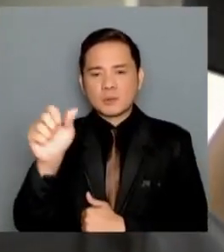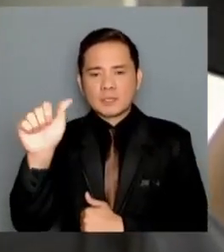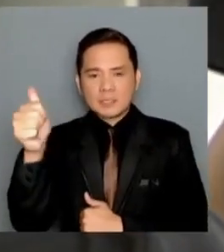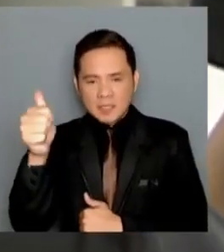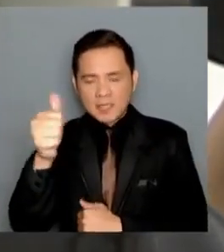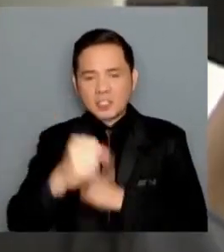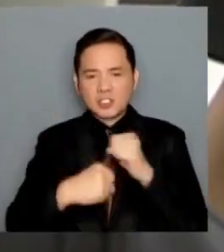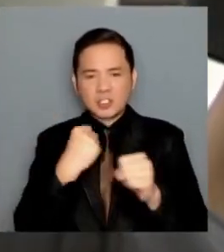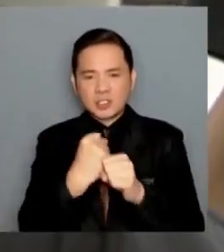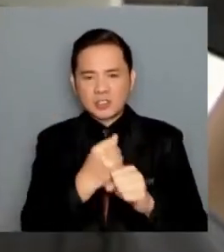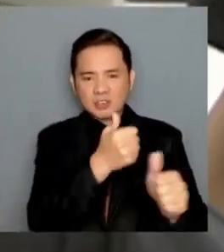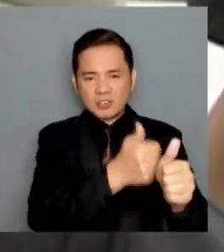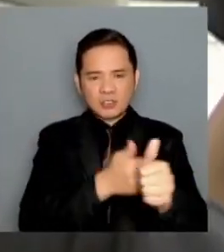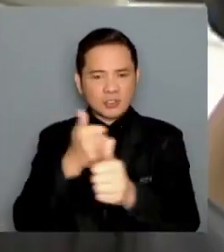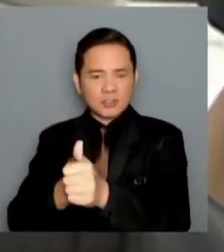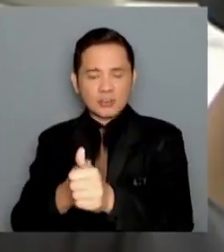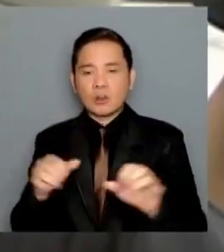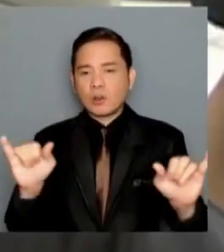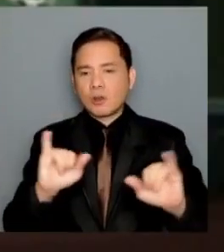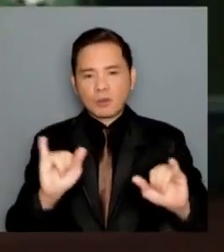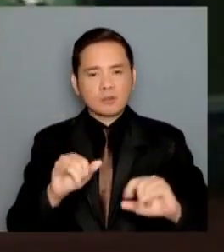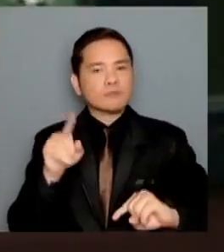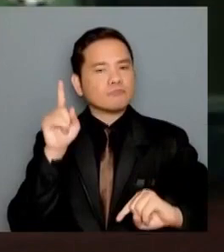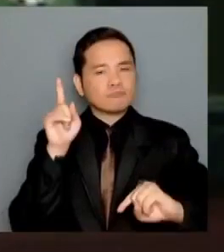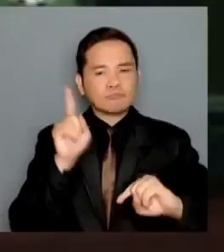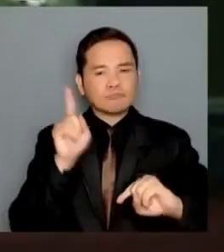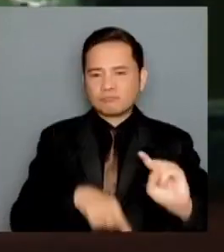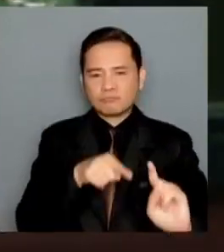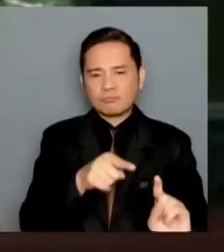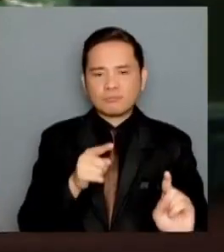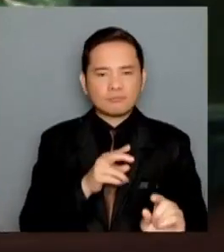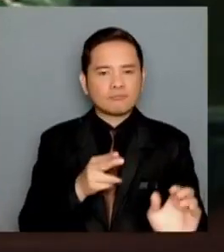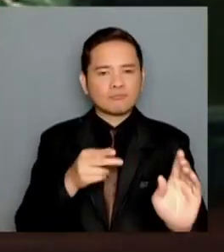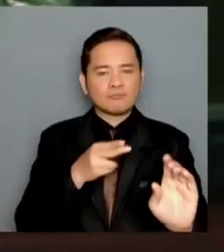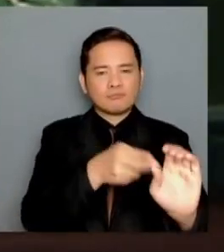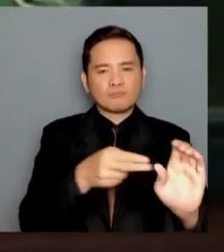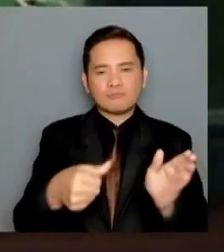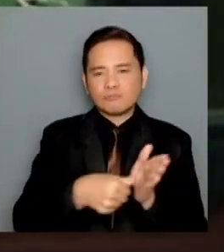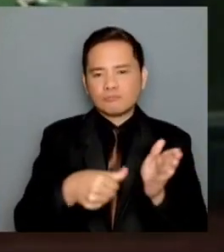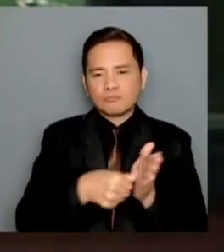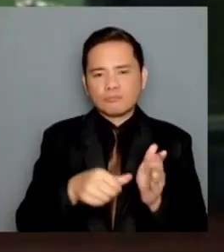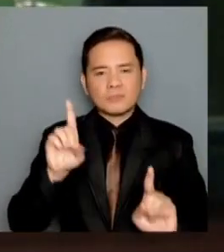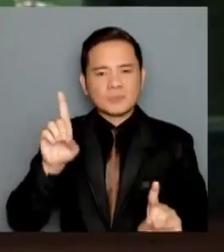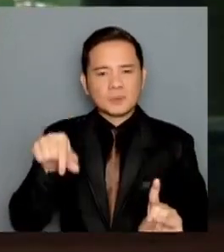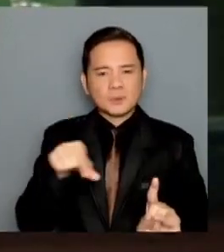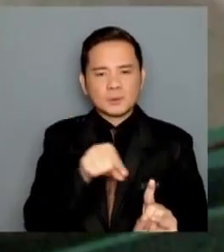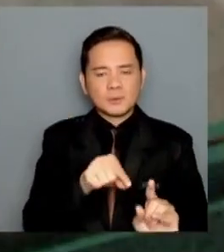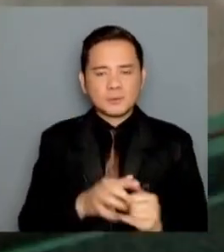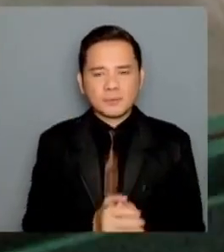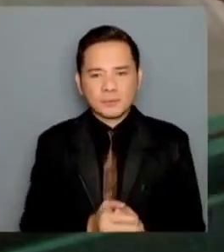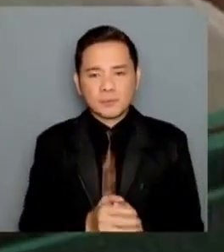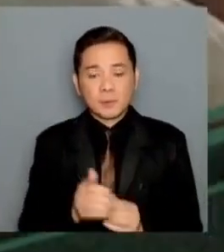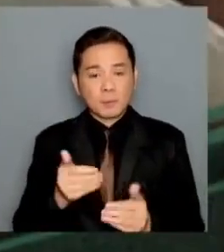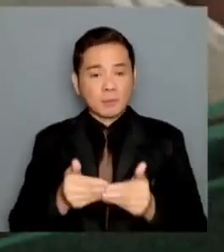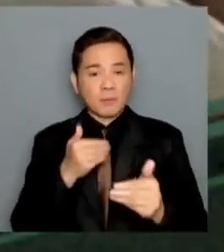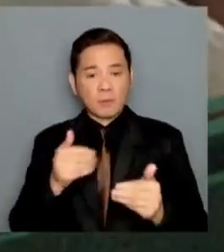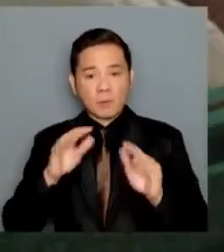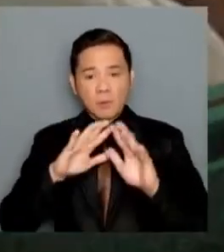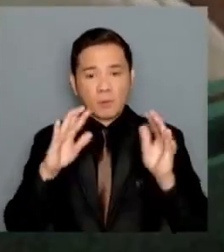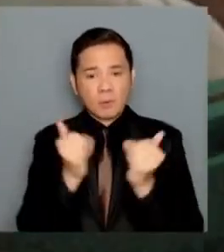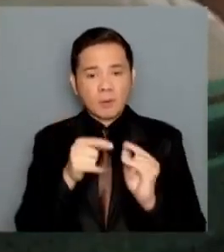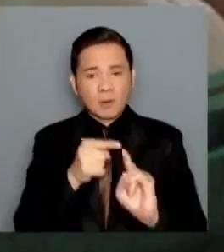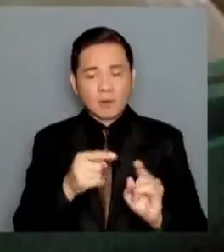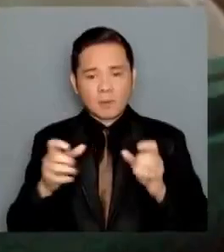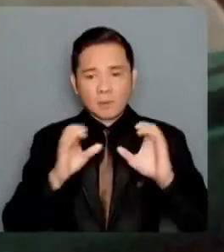well as perpetual disqualification from holding public office. Former Senior Vice President for Corporate Communications and Services Edward King